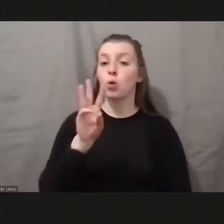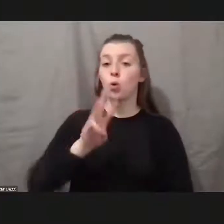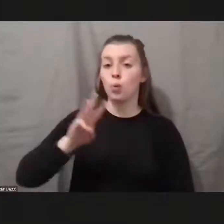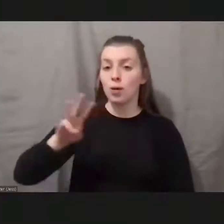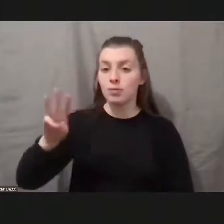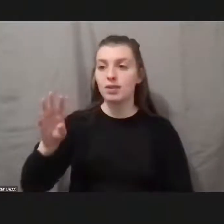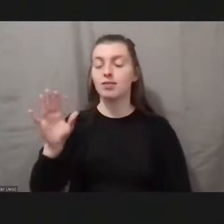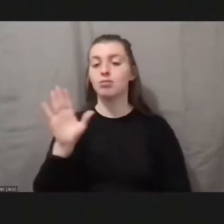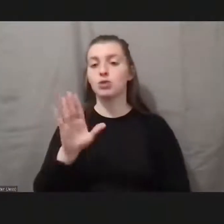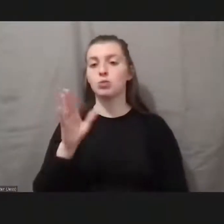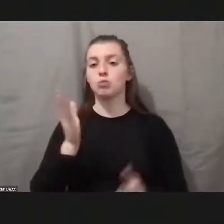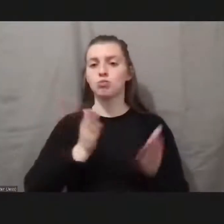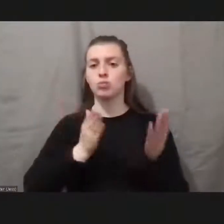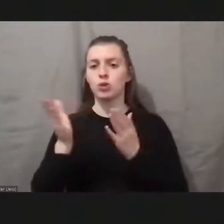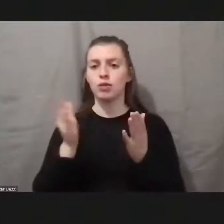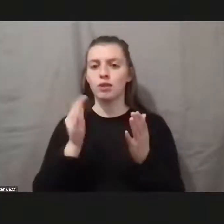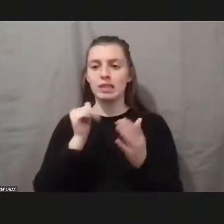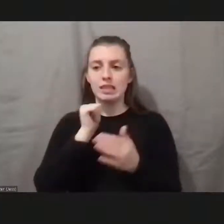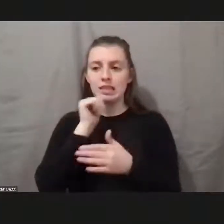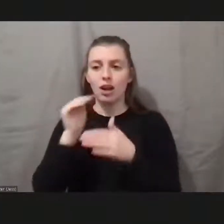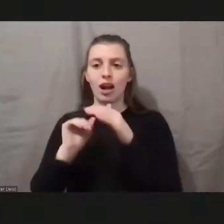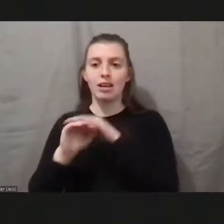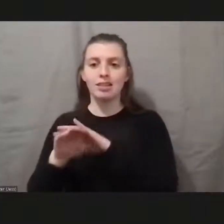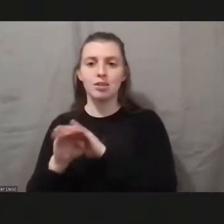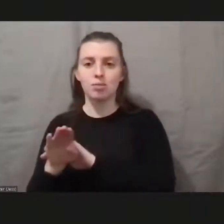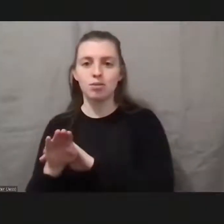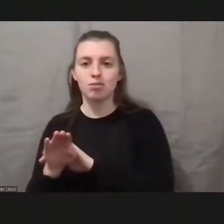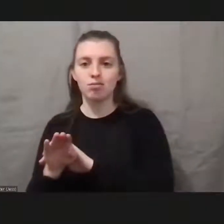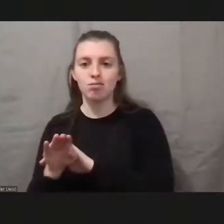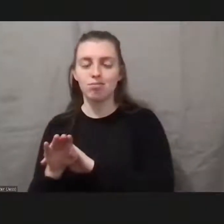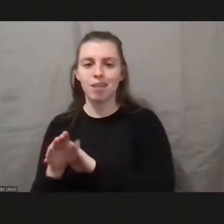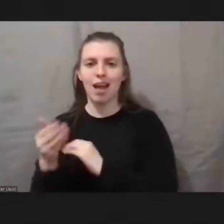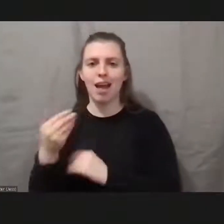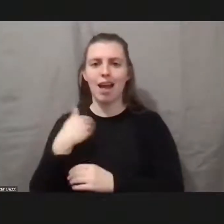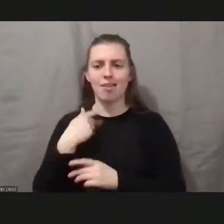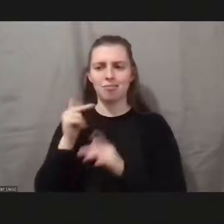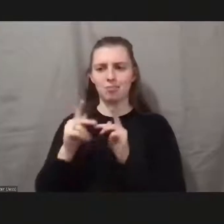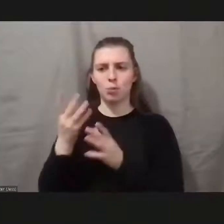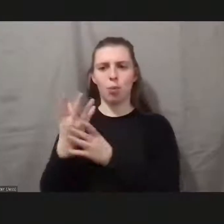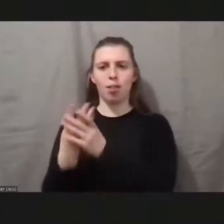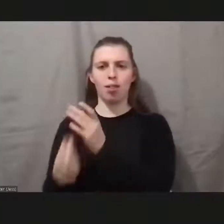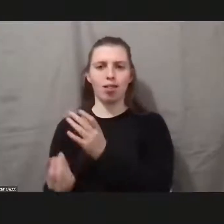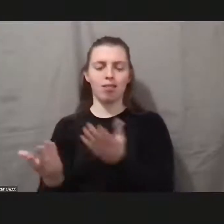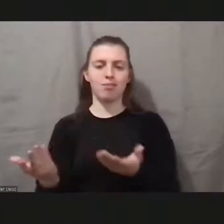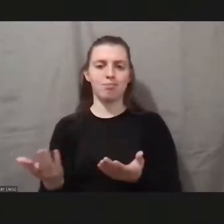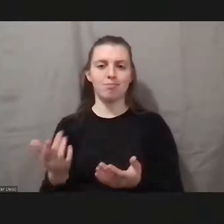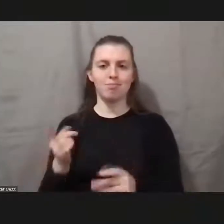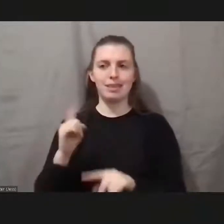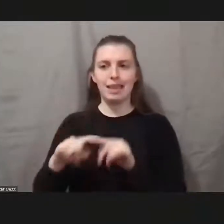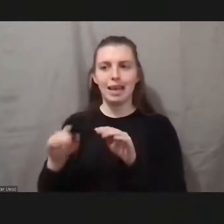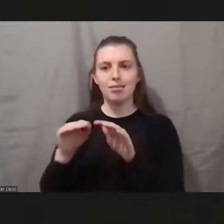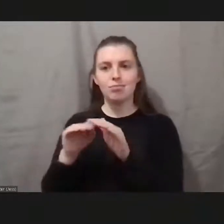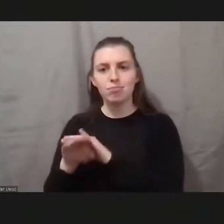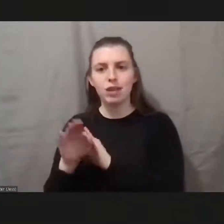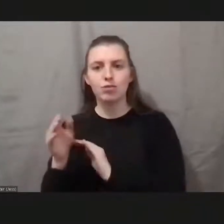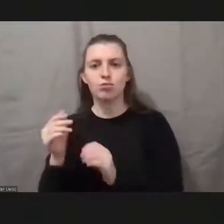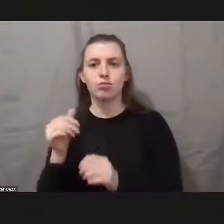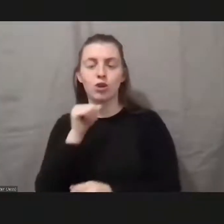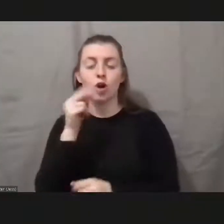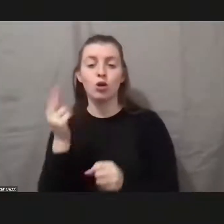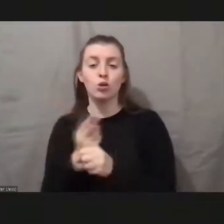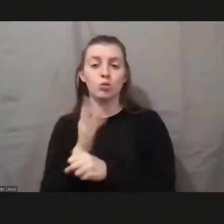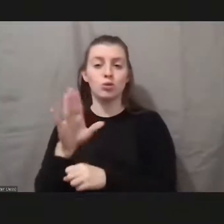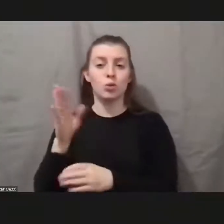not accessible, you are missing out on over half of the population of Nova Scotia. So this is a really big